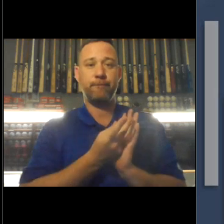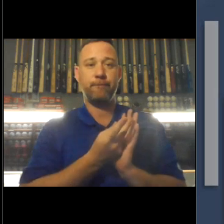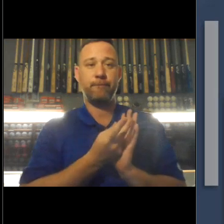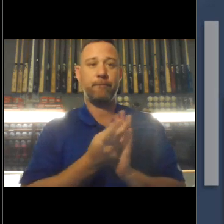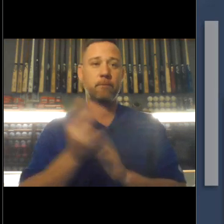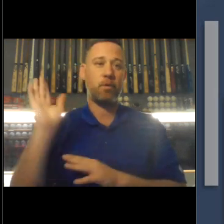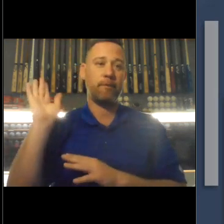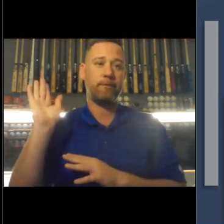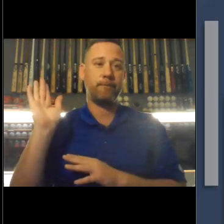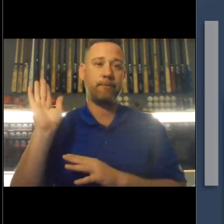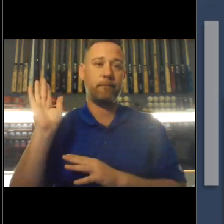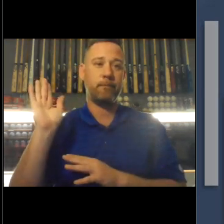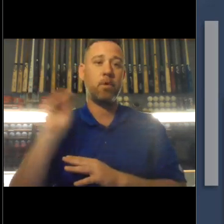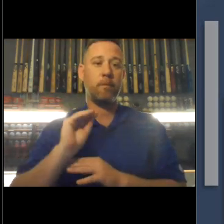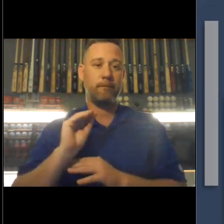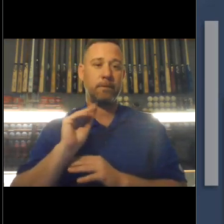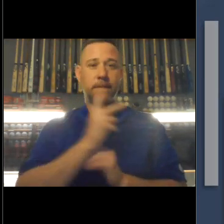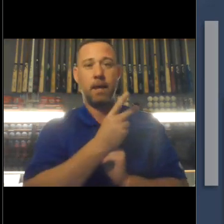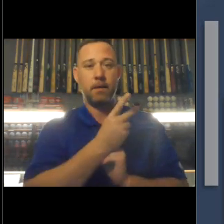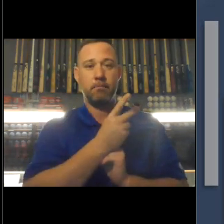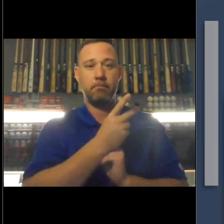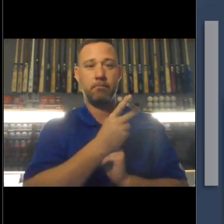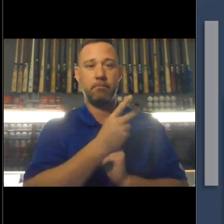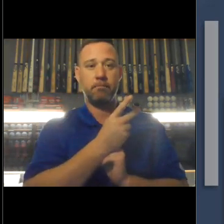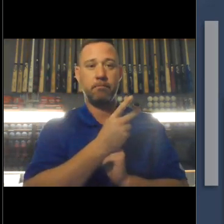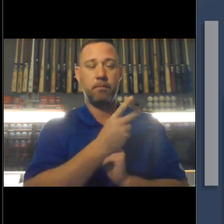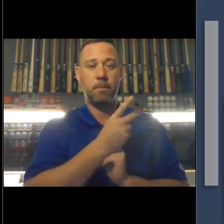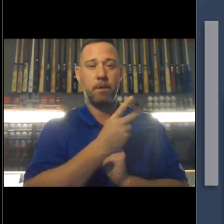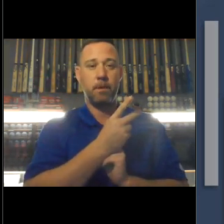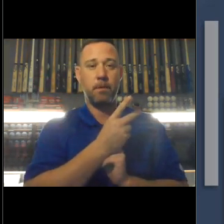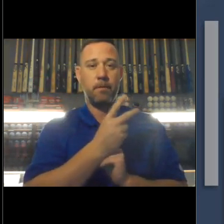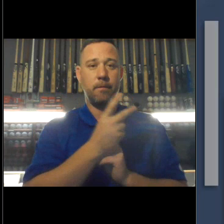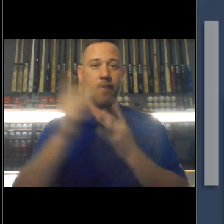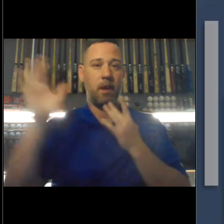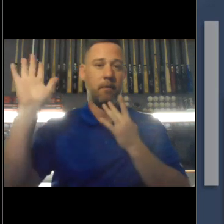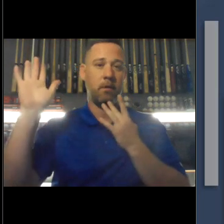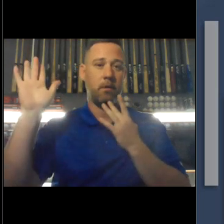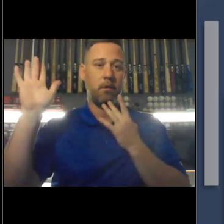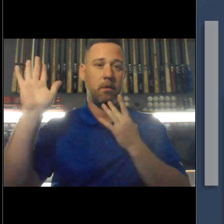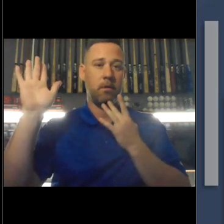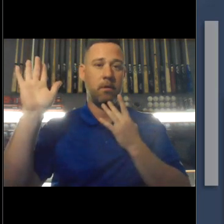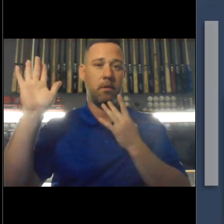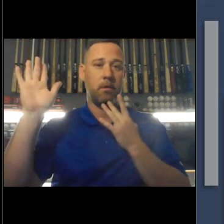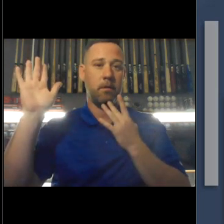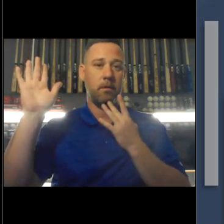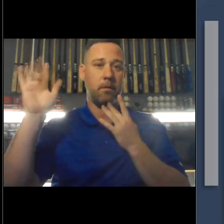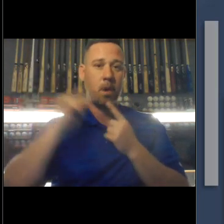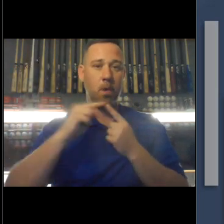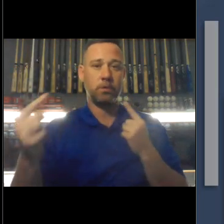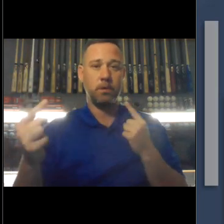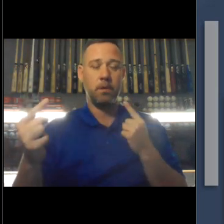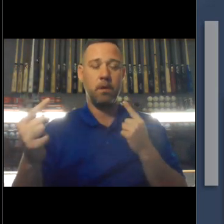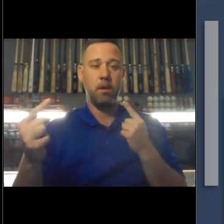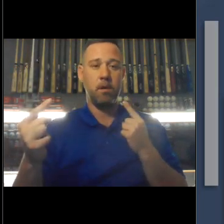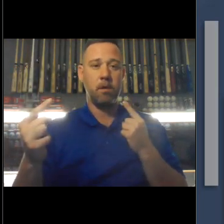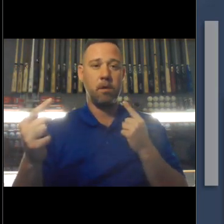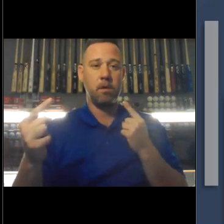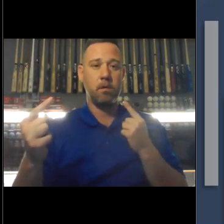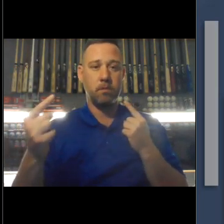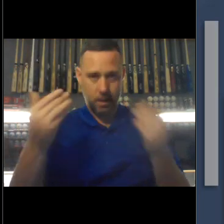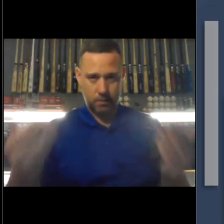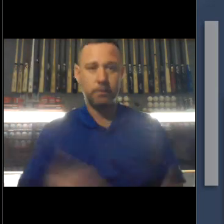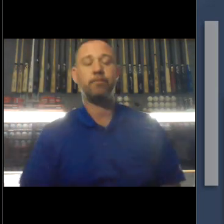approves. Move. Grigsby second. All those in favor? Aye. Opposed? Motion carries.